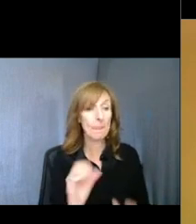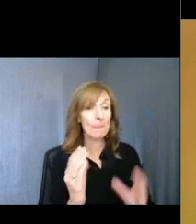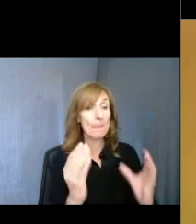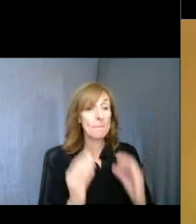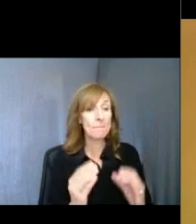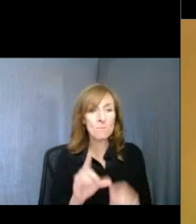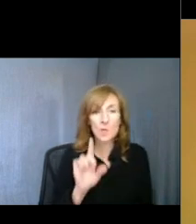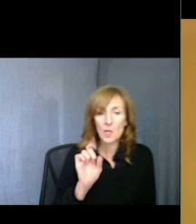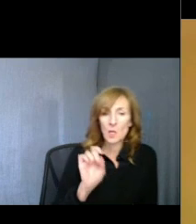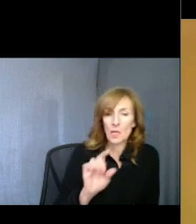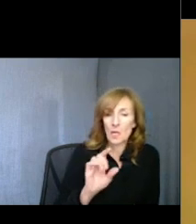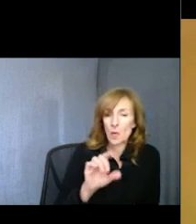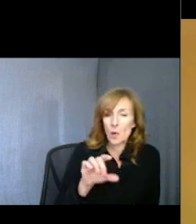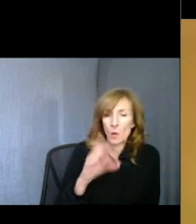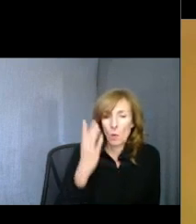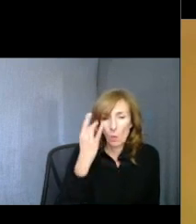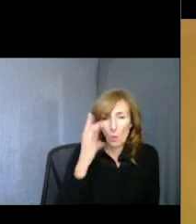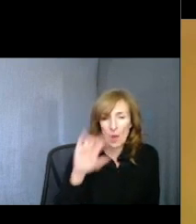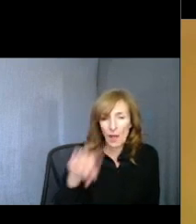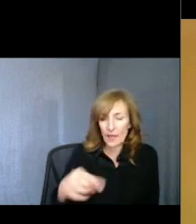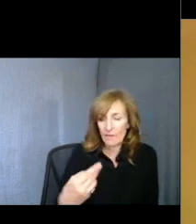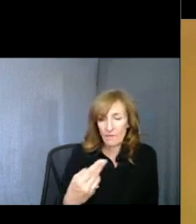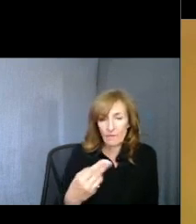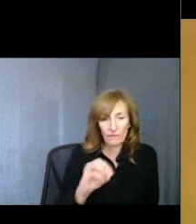Oh, phosphorus binders.